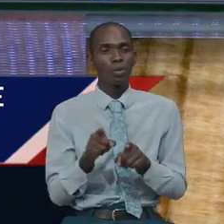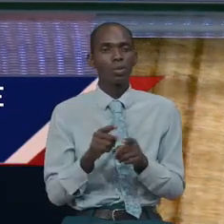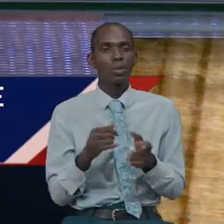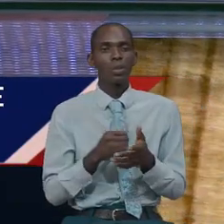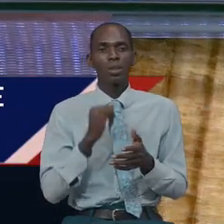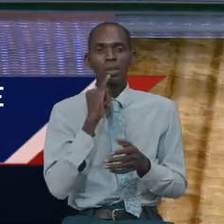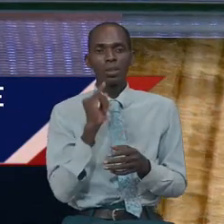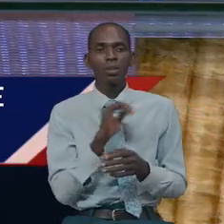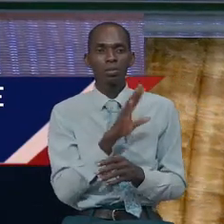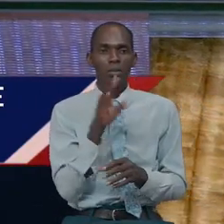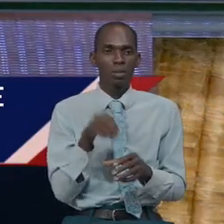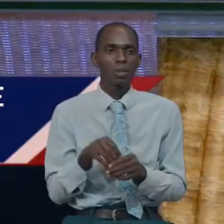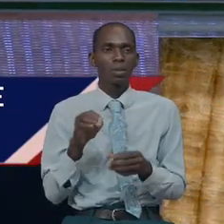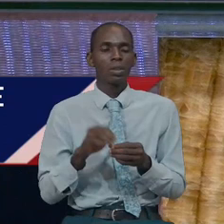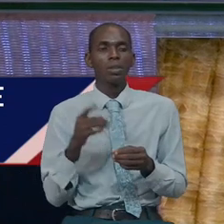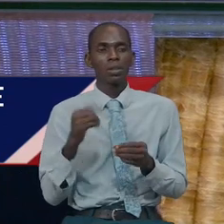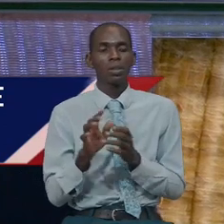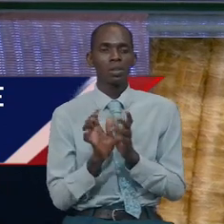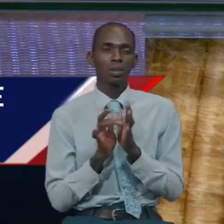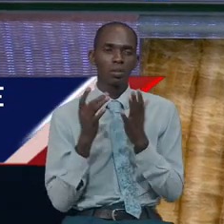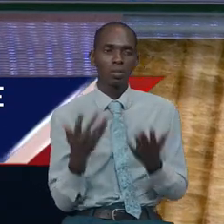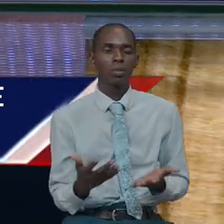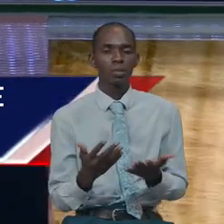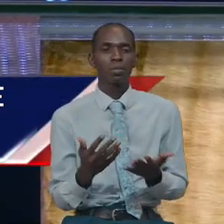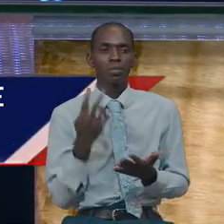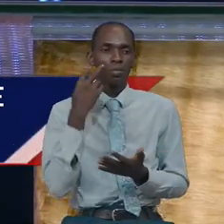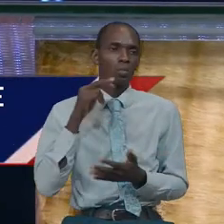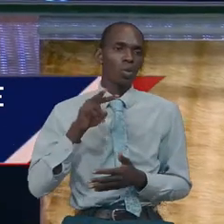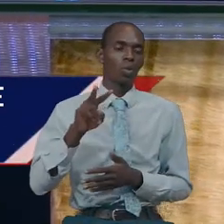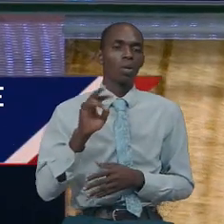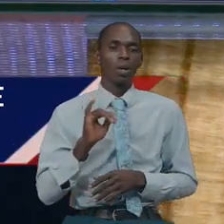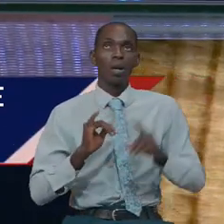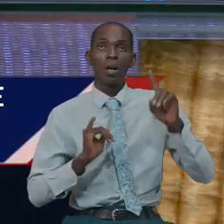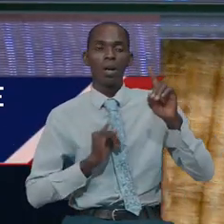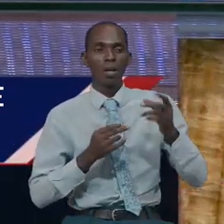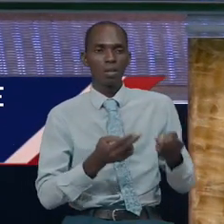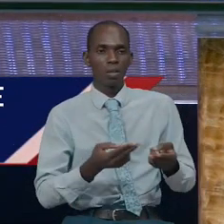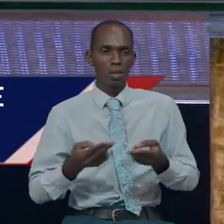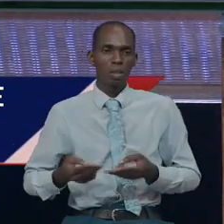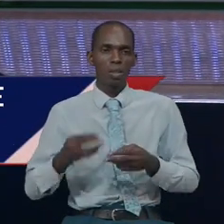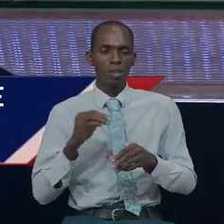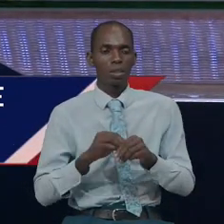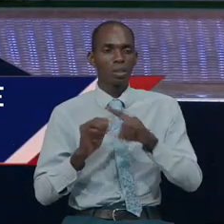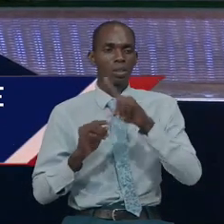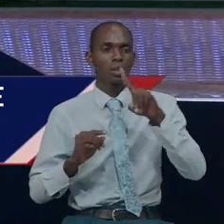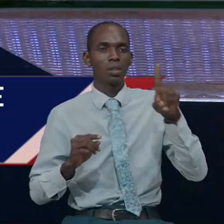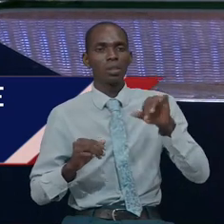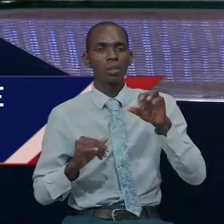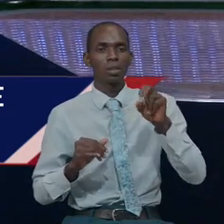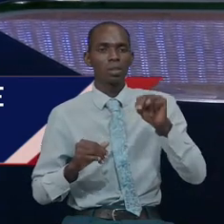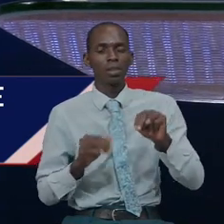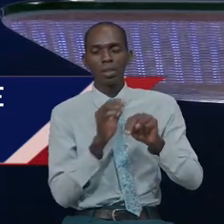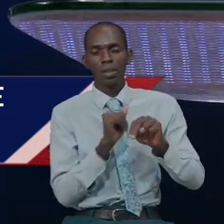also it is contained in the scripture, behold, I lay in Zion a